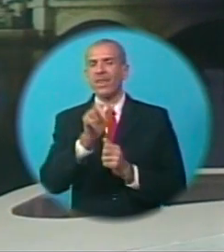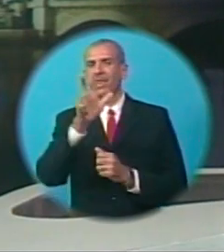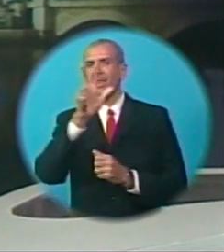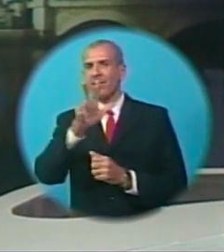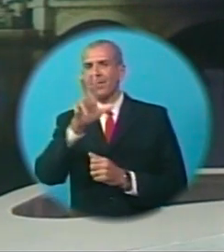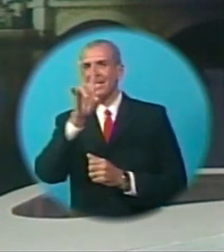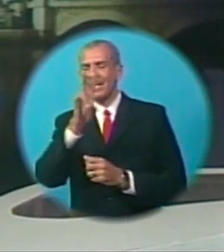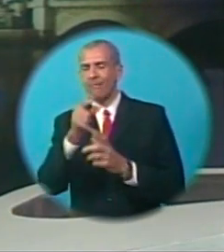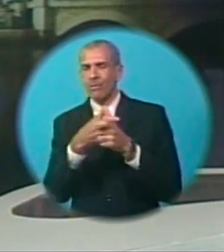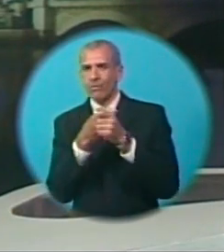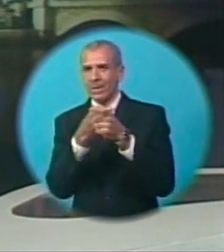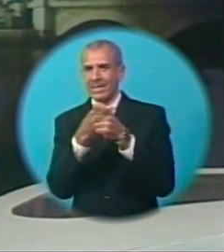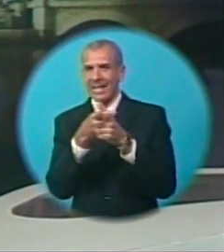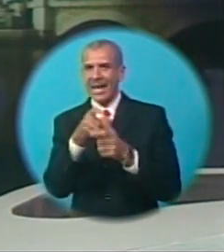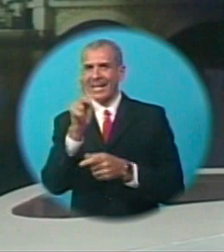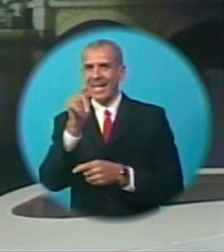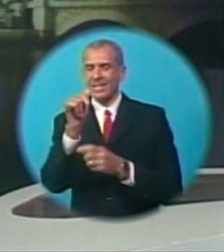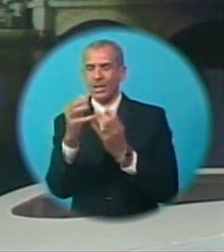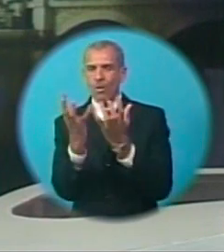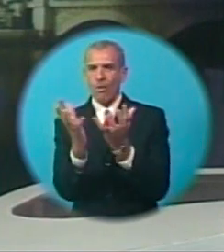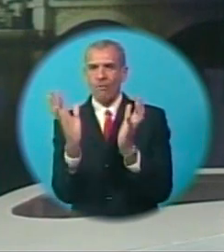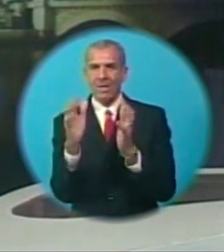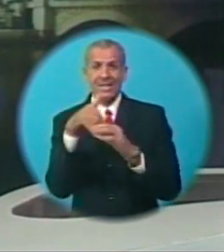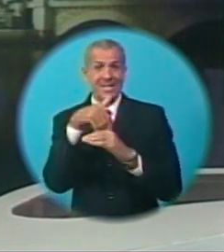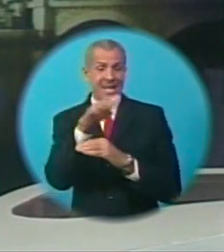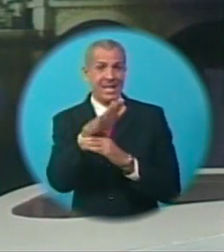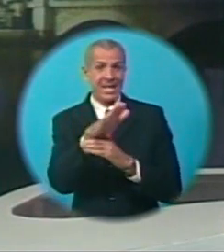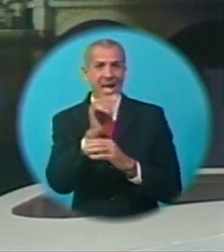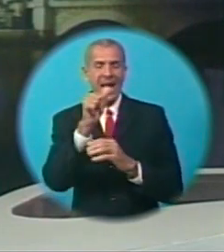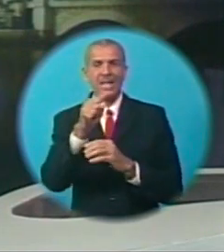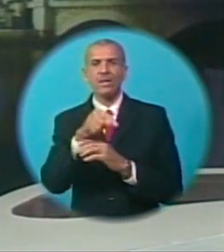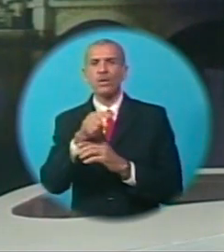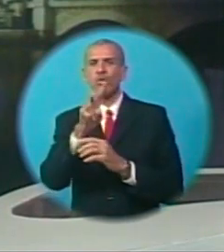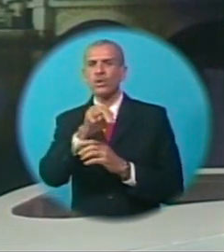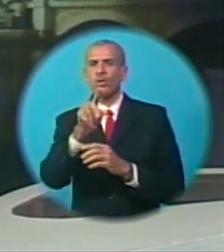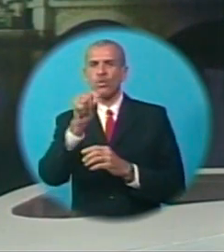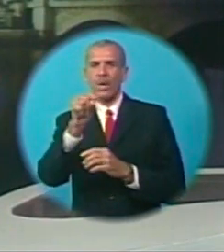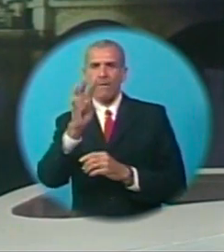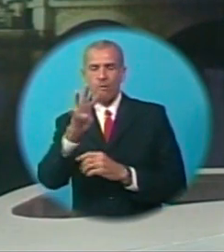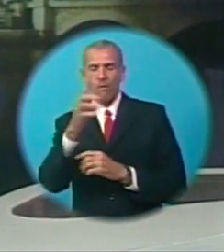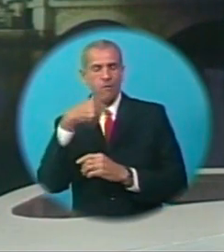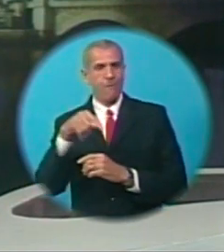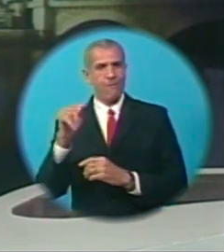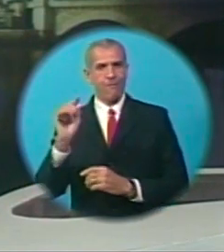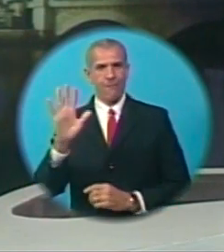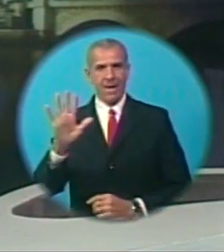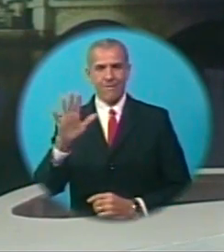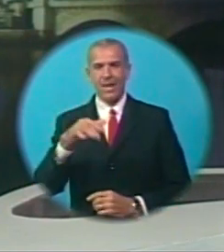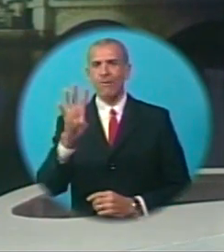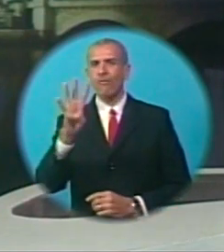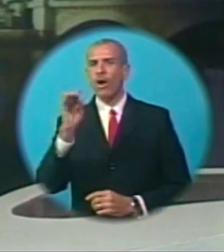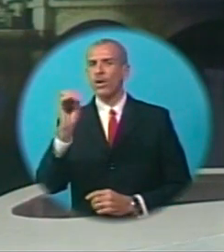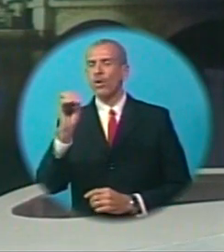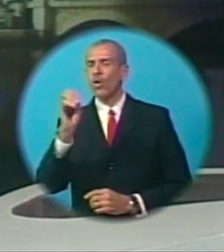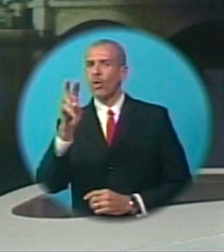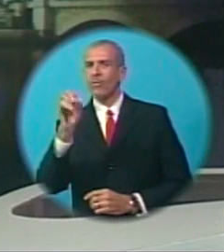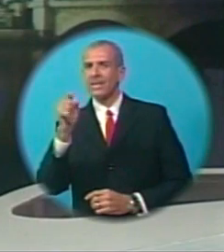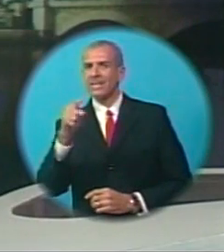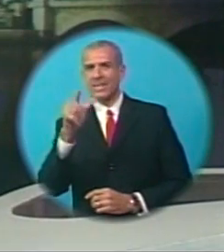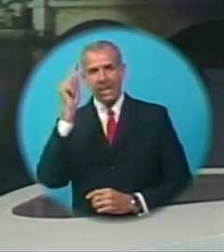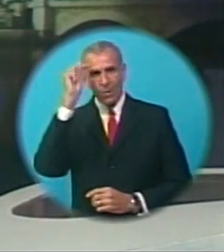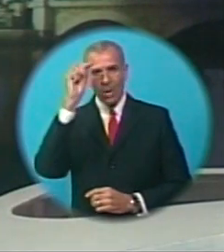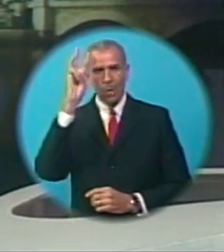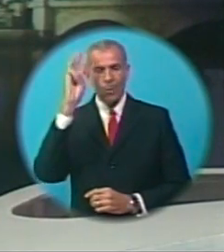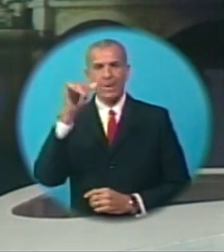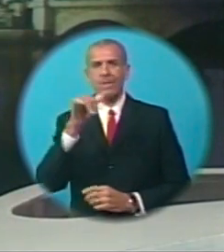final at Kingsley Oval. Sent into bat, Antigua posted 224 for 5 in 40 overs. Tyrone